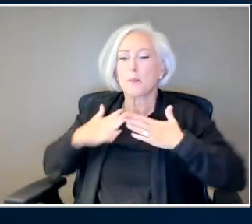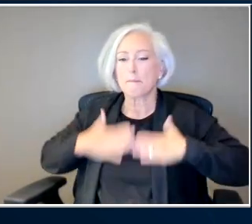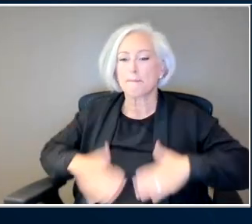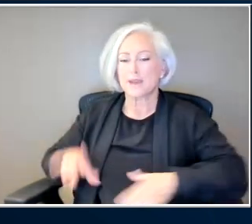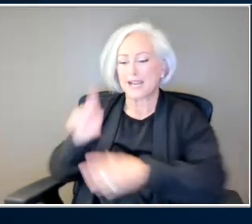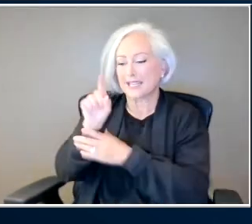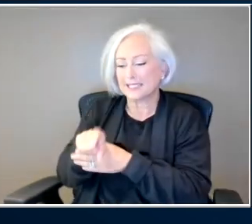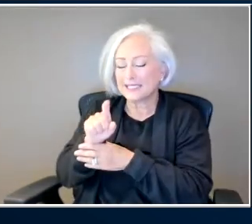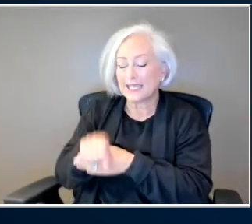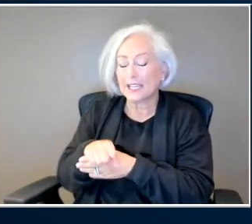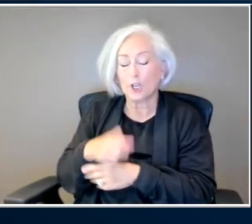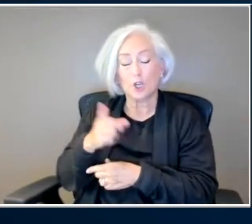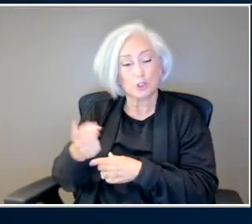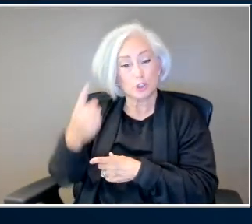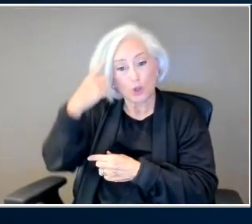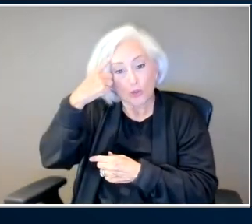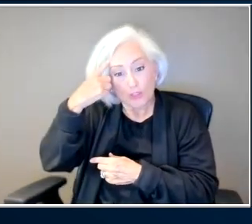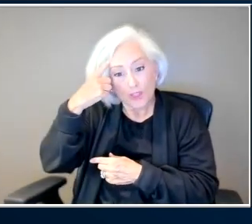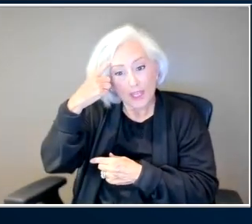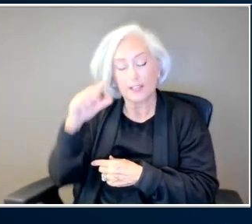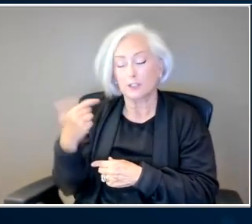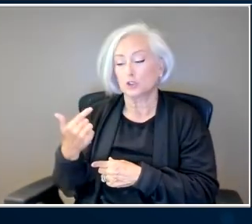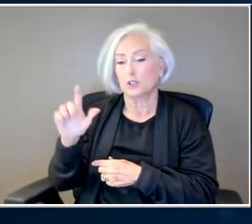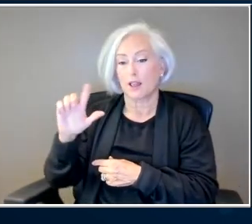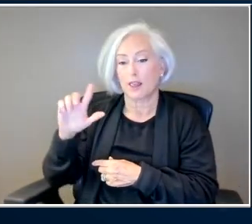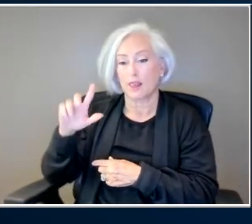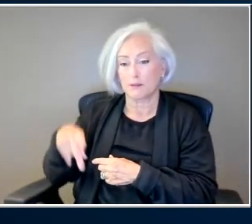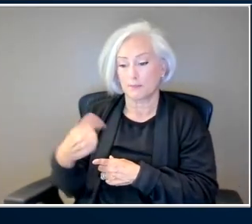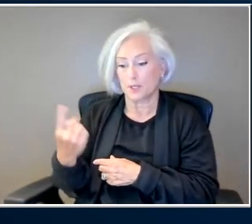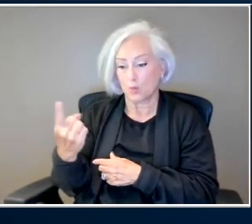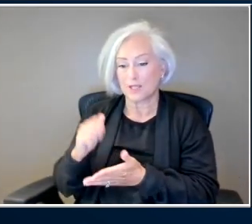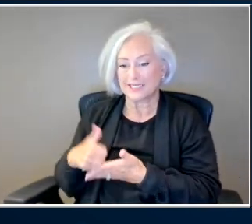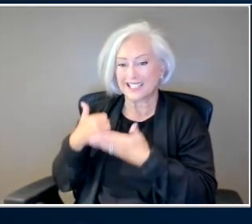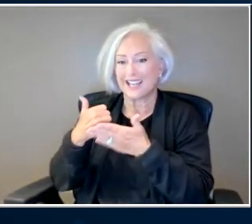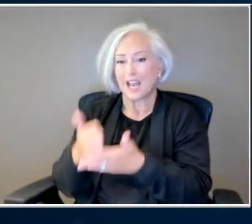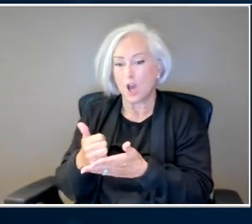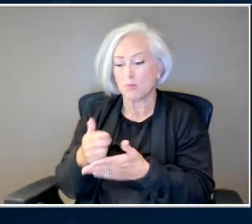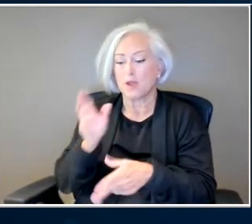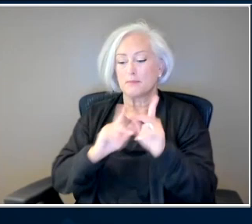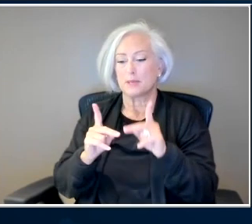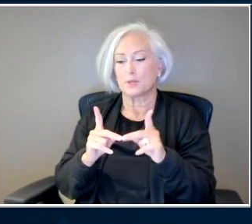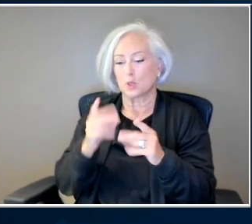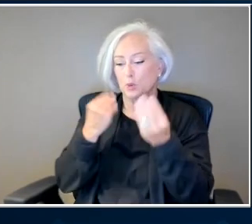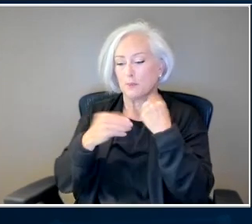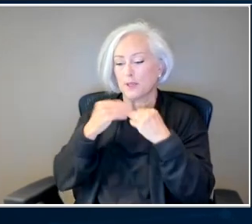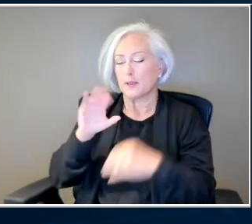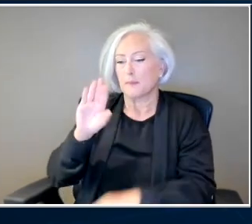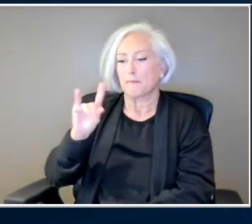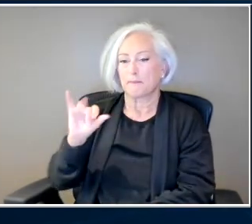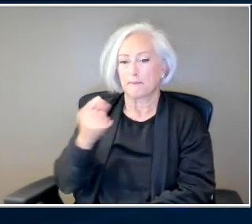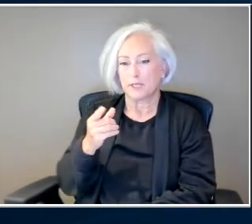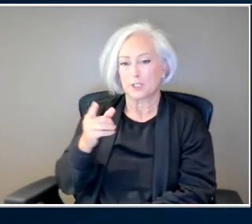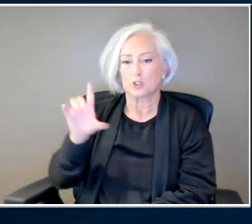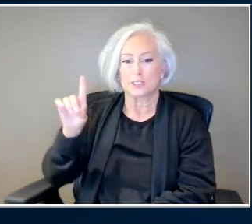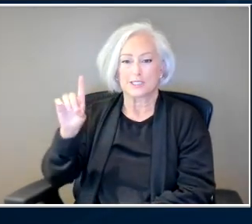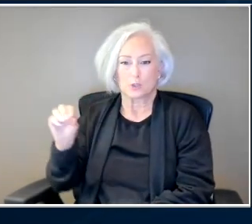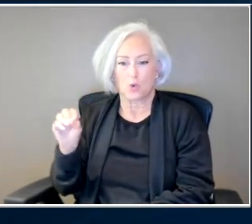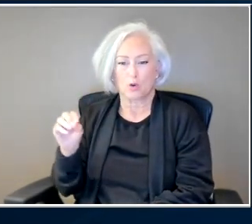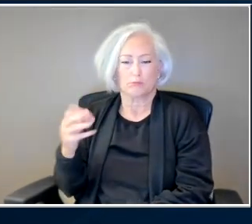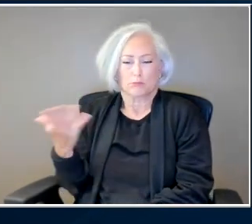GLP-1s could be helpful for treating binge eating disorders. What is BED and how does a GLP-1 help?